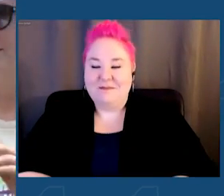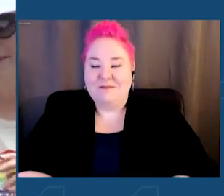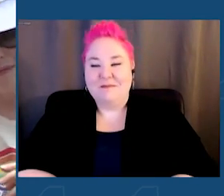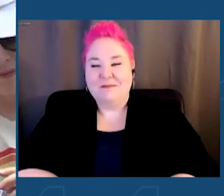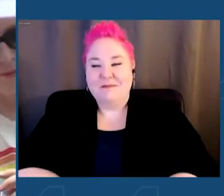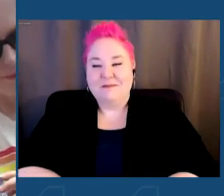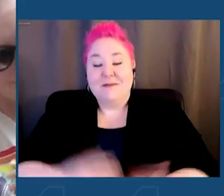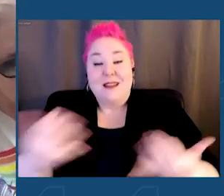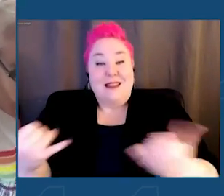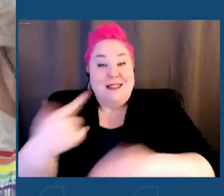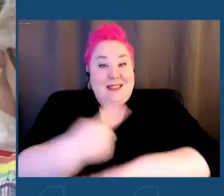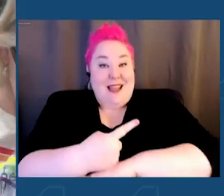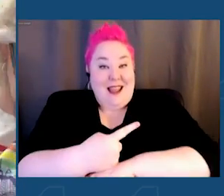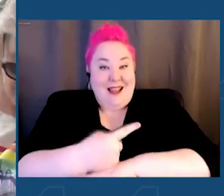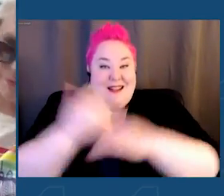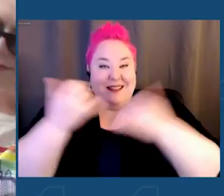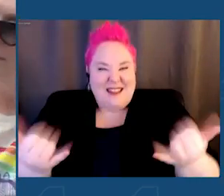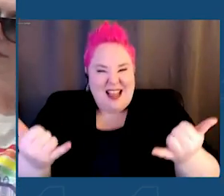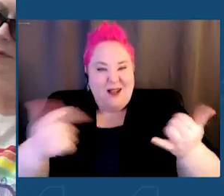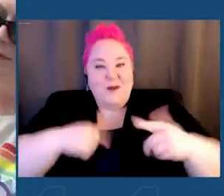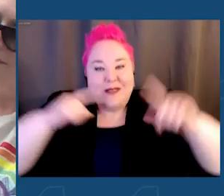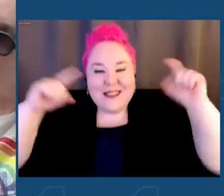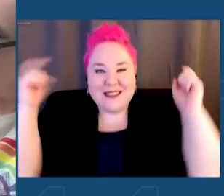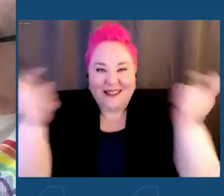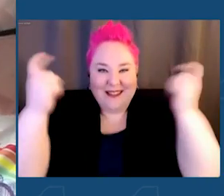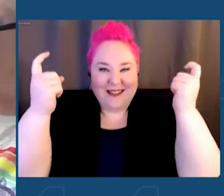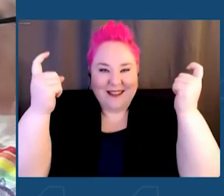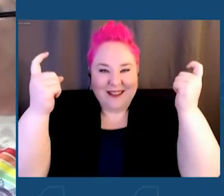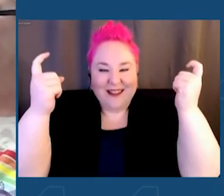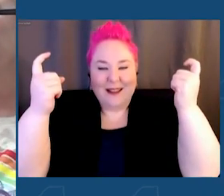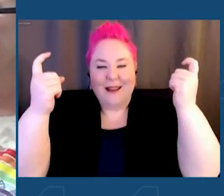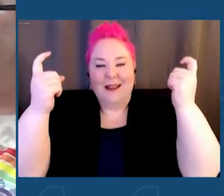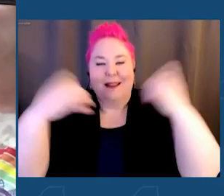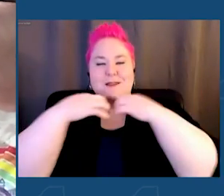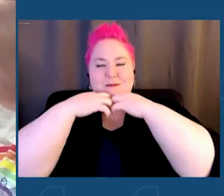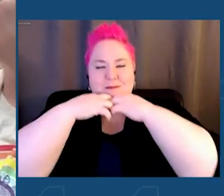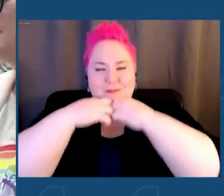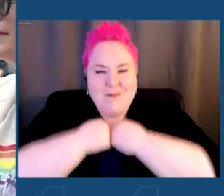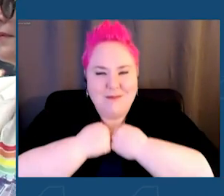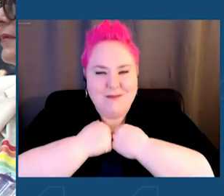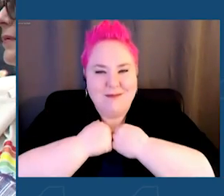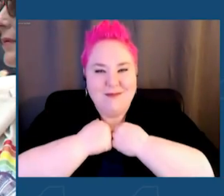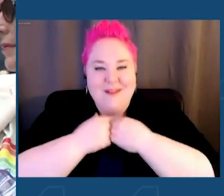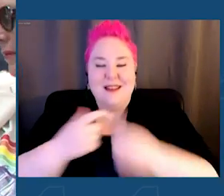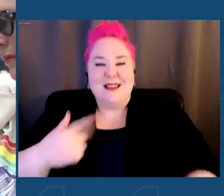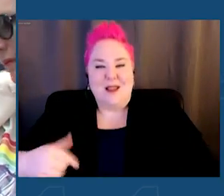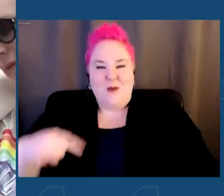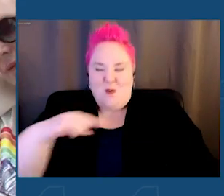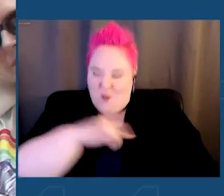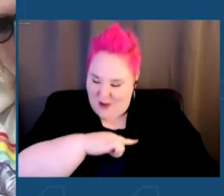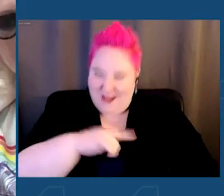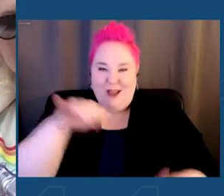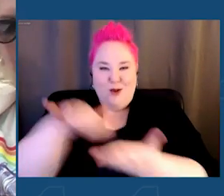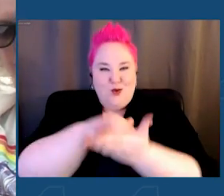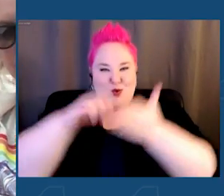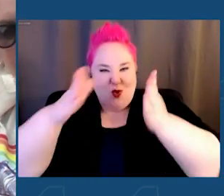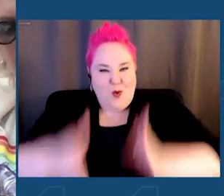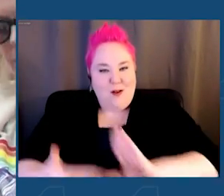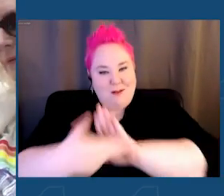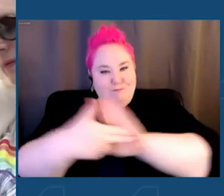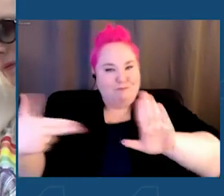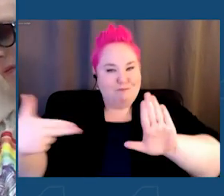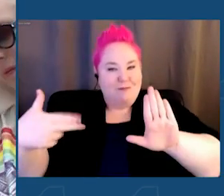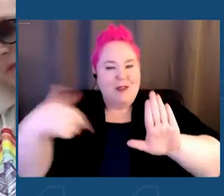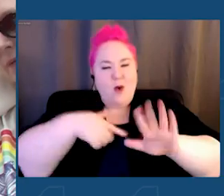Today we celebrate the values that define us as New Yorkers, and we embrace love